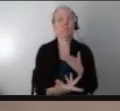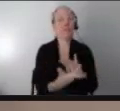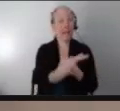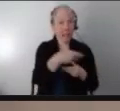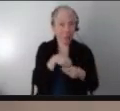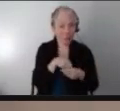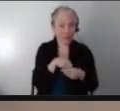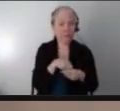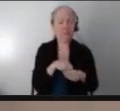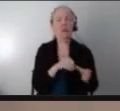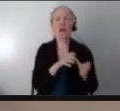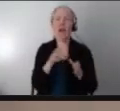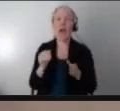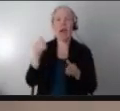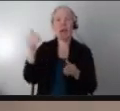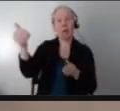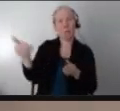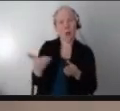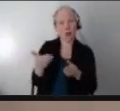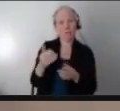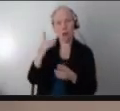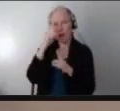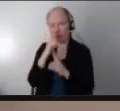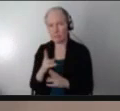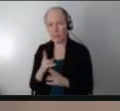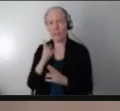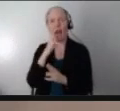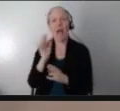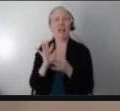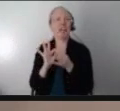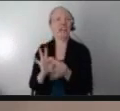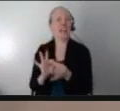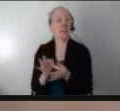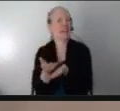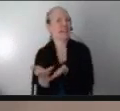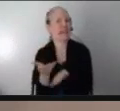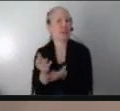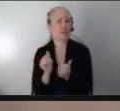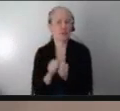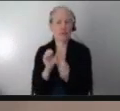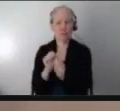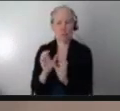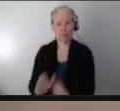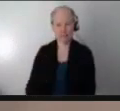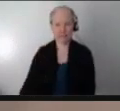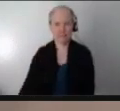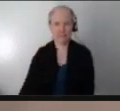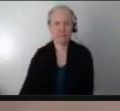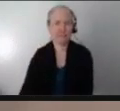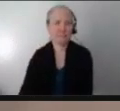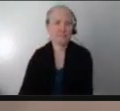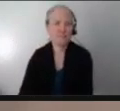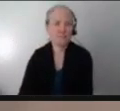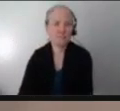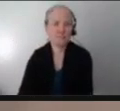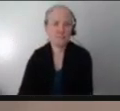that we welcome, respect, and connect and engage with our employees. But